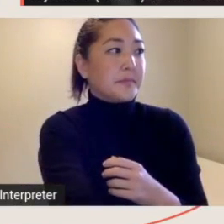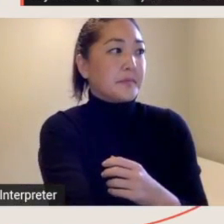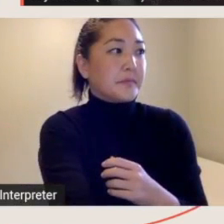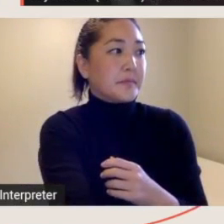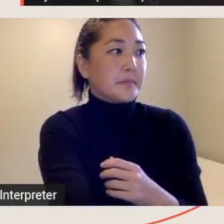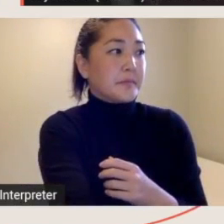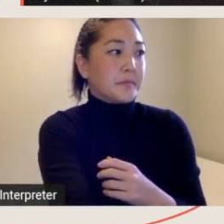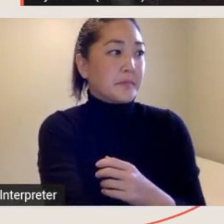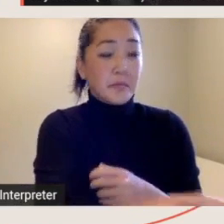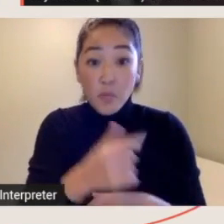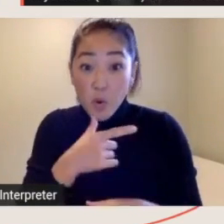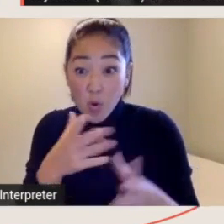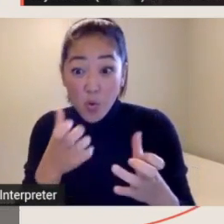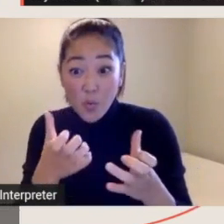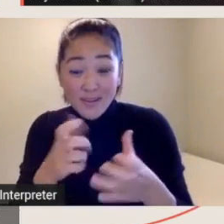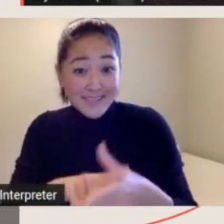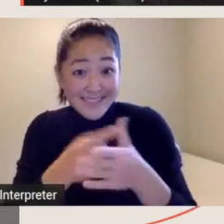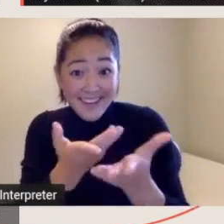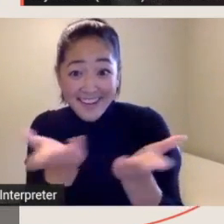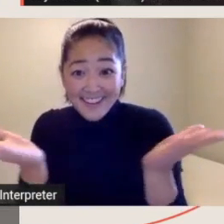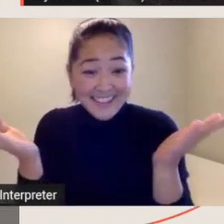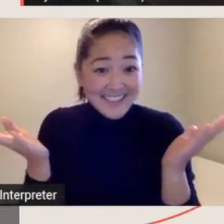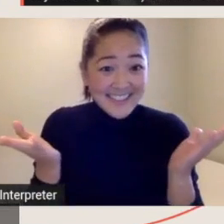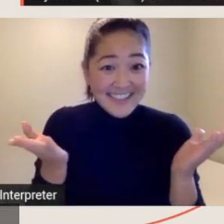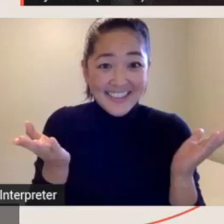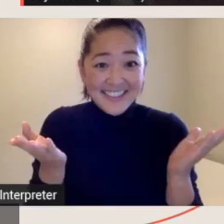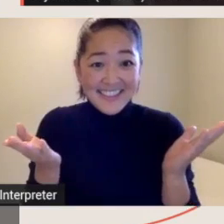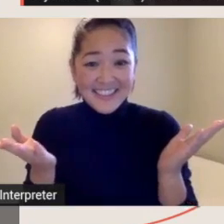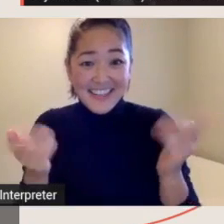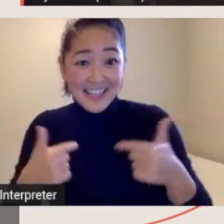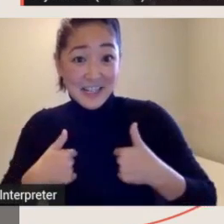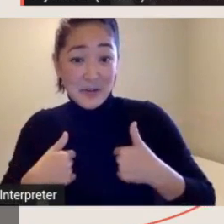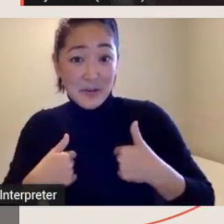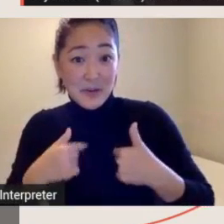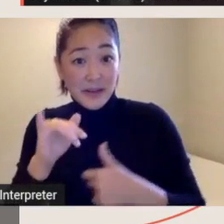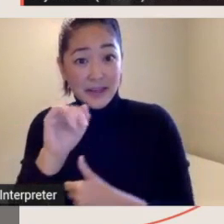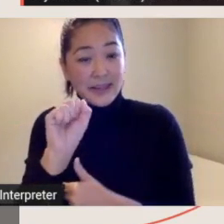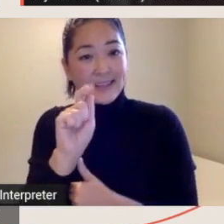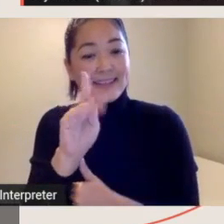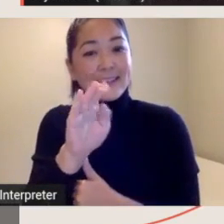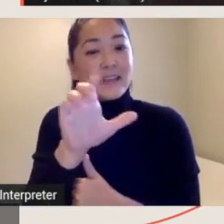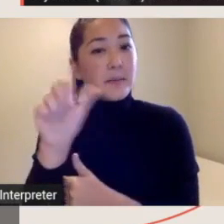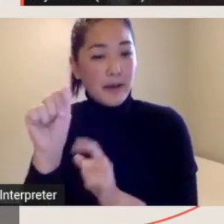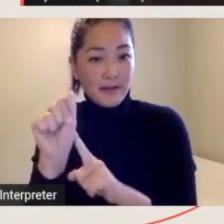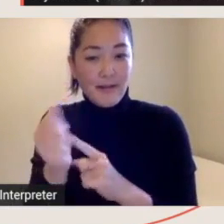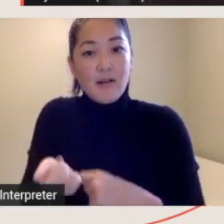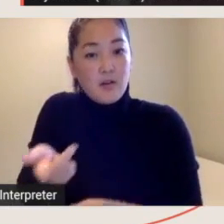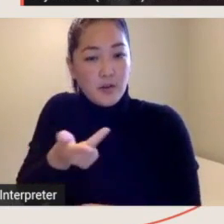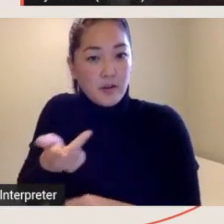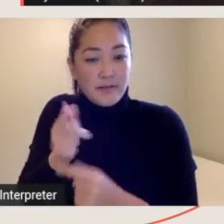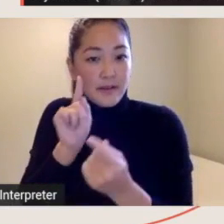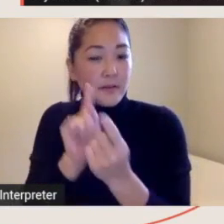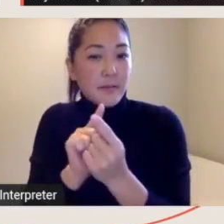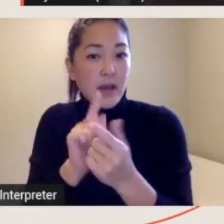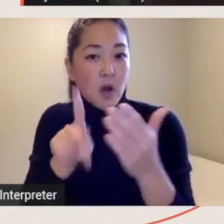Who wants to start? I start? Yeah. Okay. So the three of us, we met in